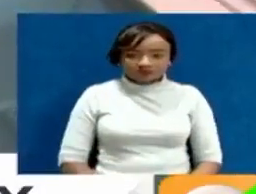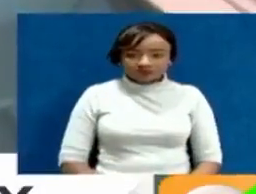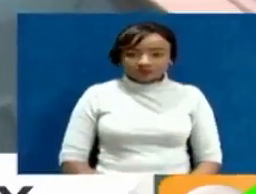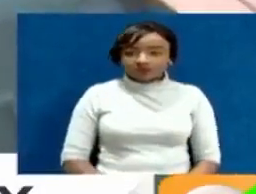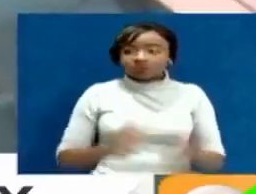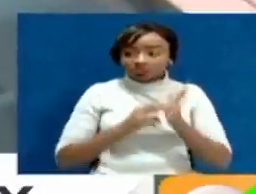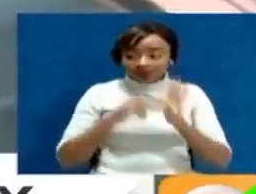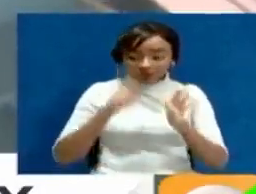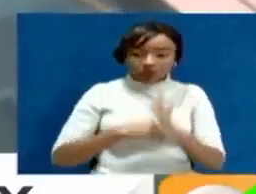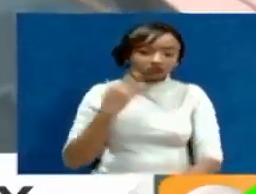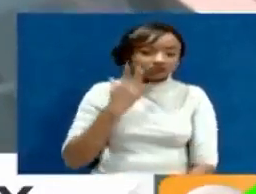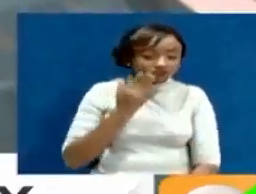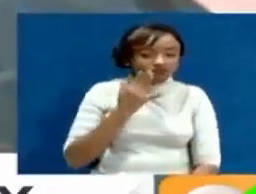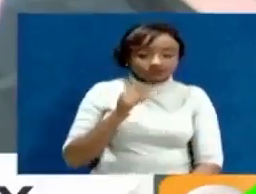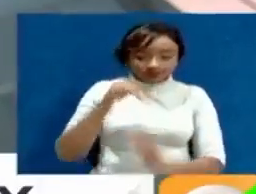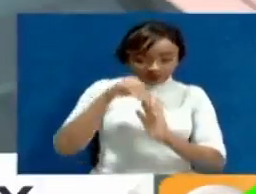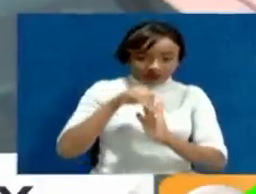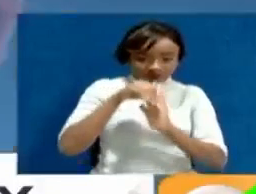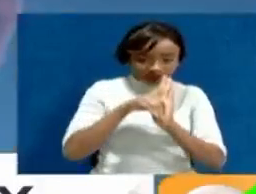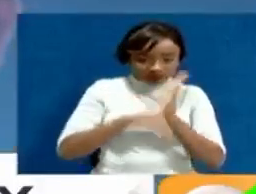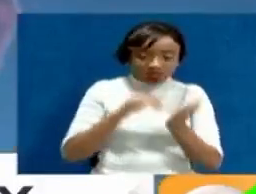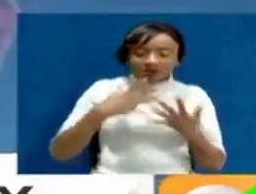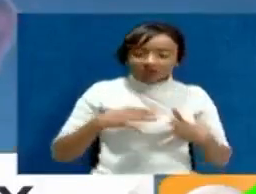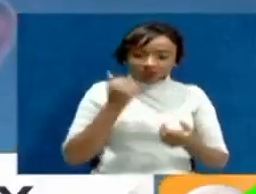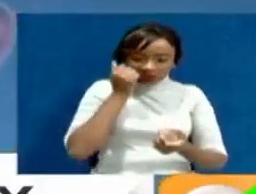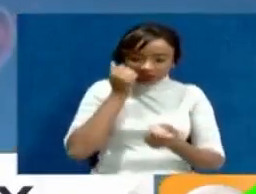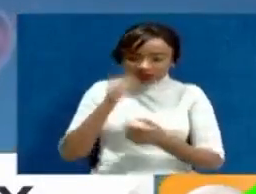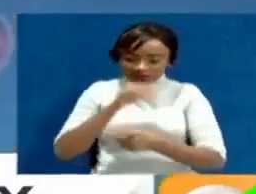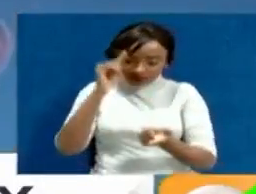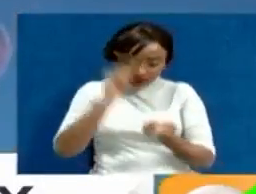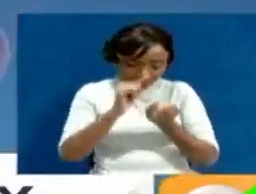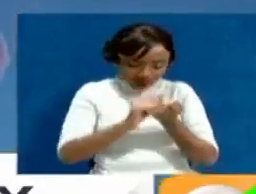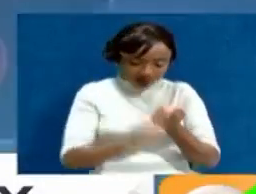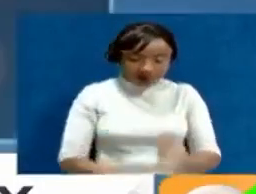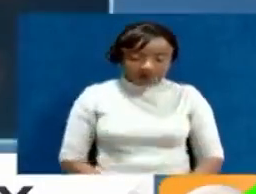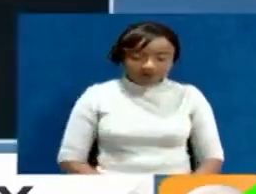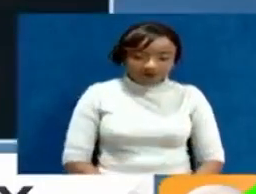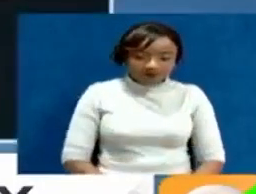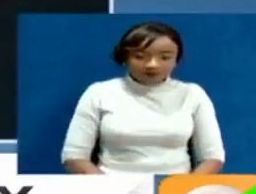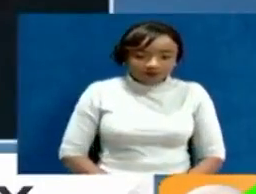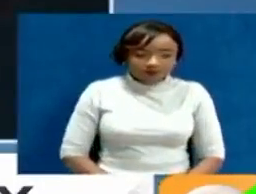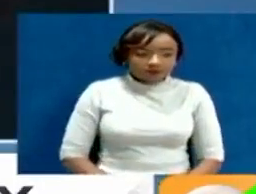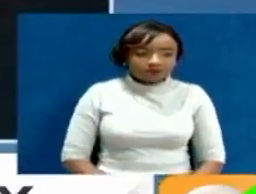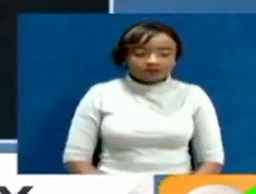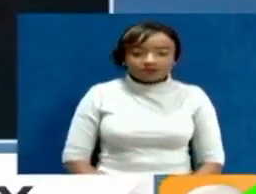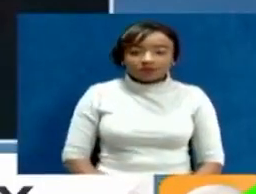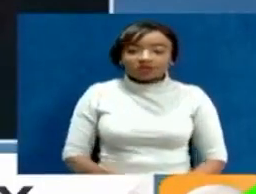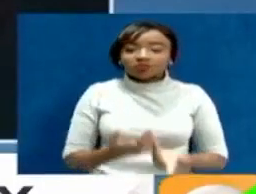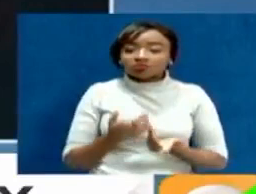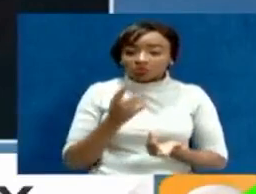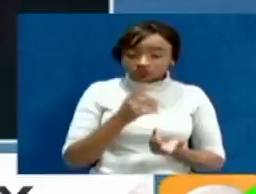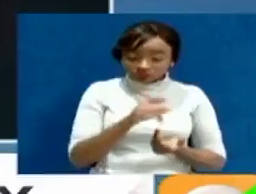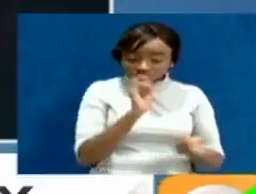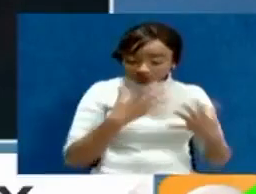This also means daily reduced infections. Test positivity rate is simply the fraction of tests that come back